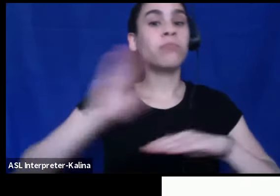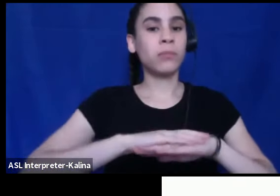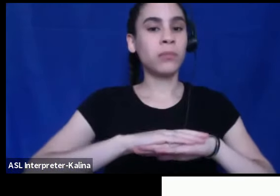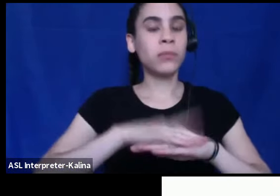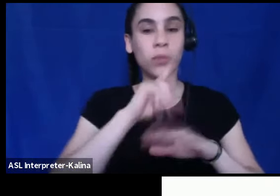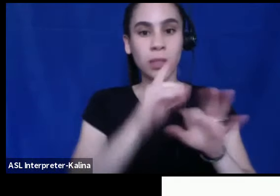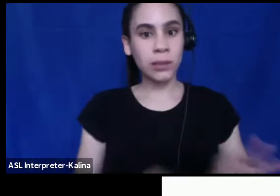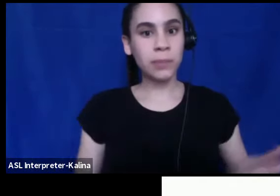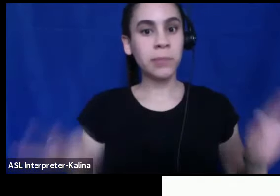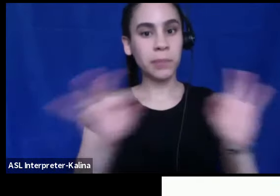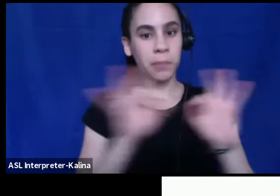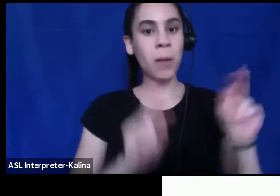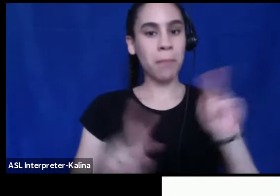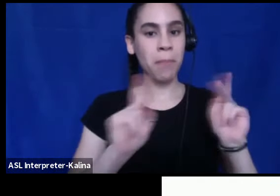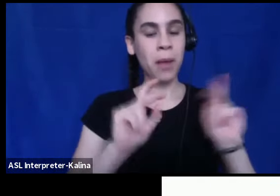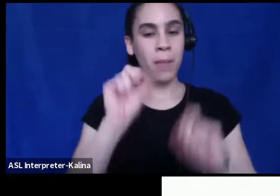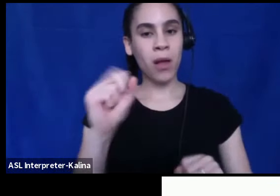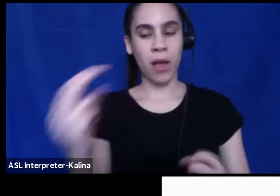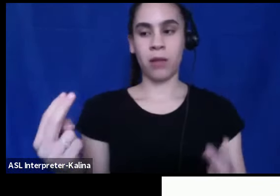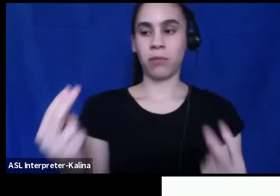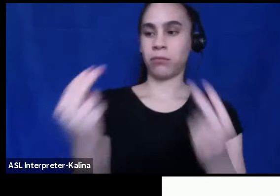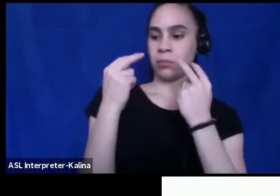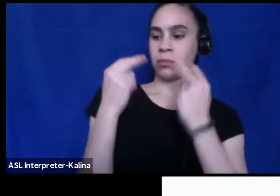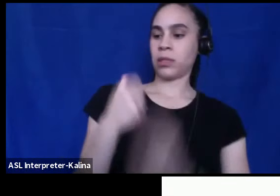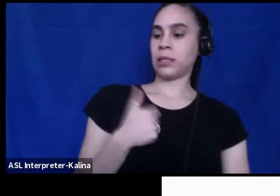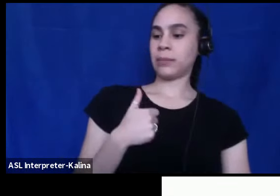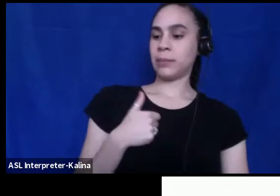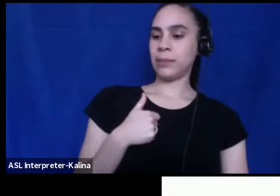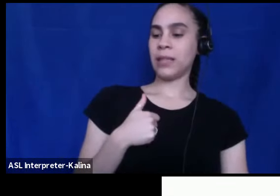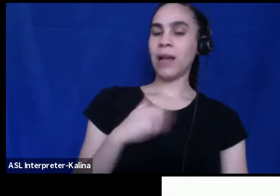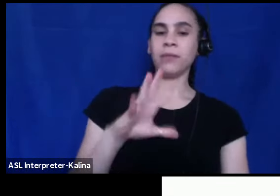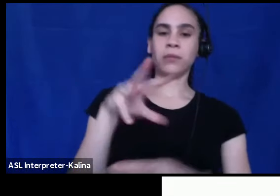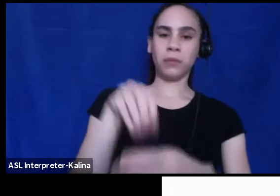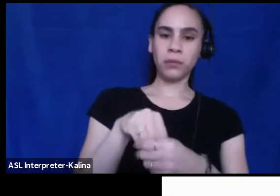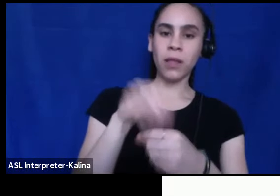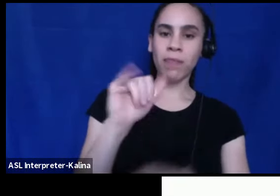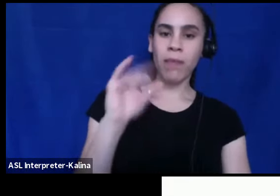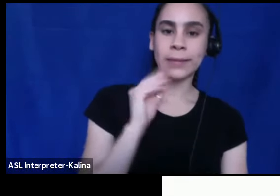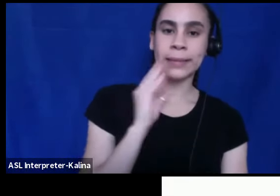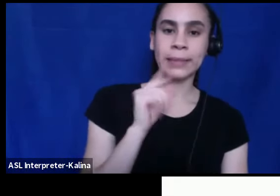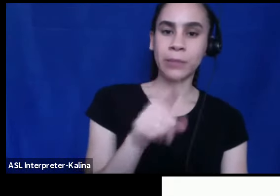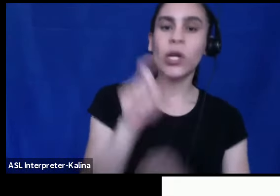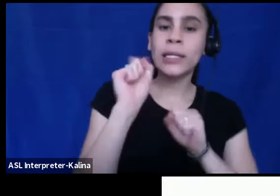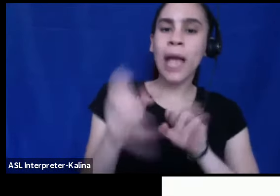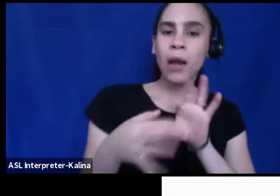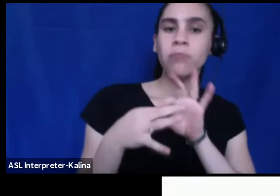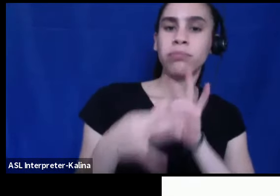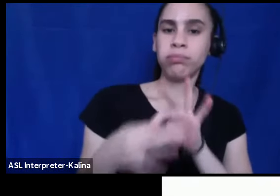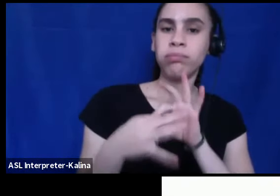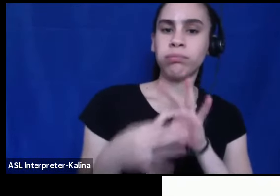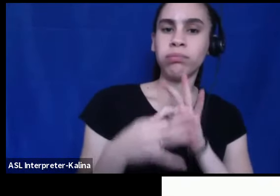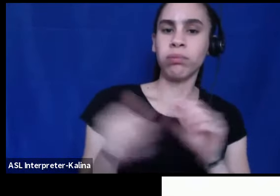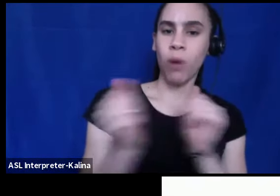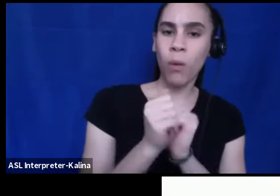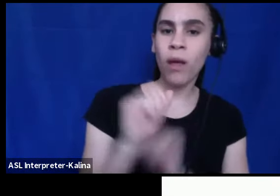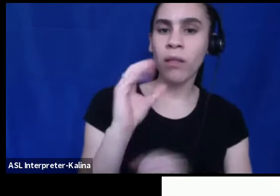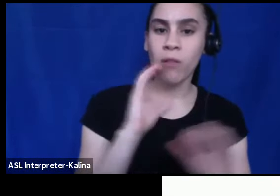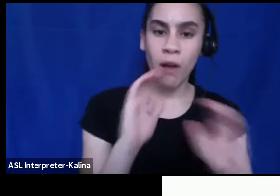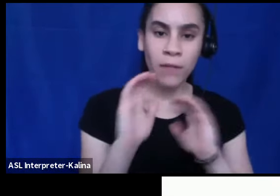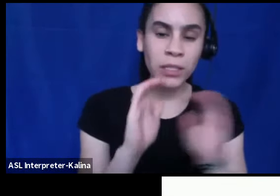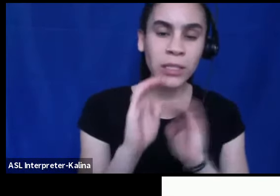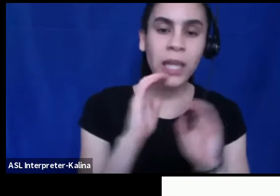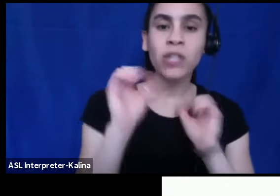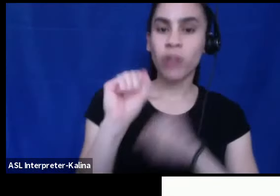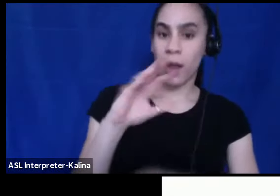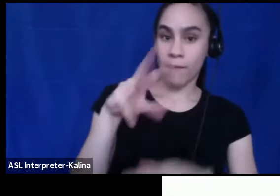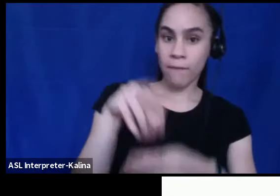that people see themselves in that experience, that they can relate to the conversation that's happening. And